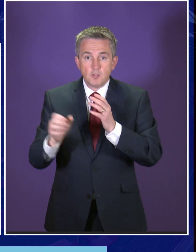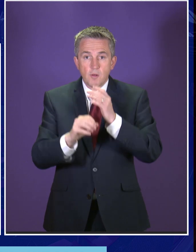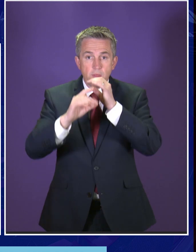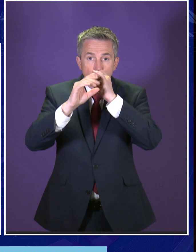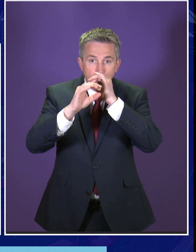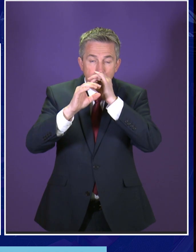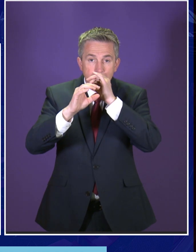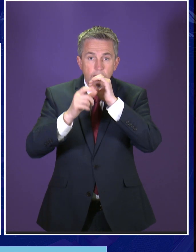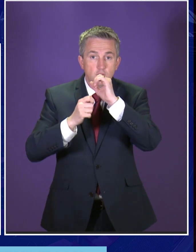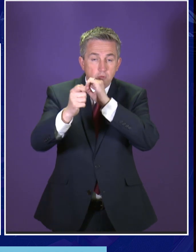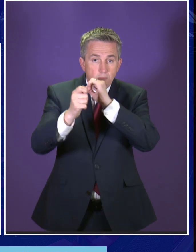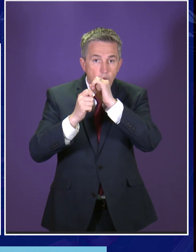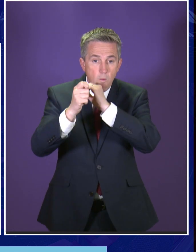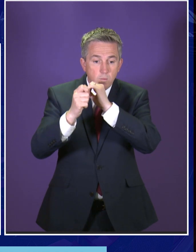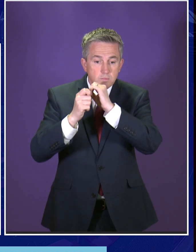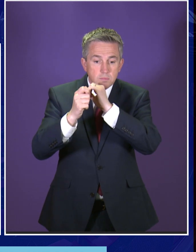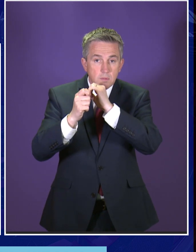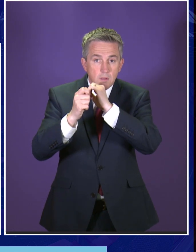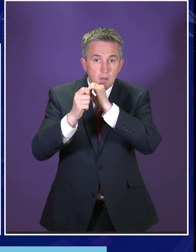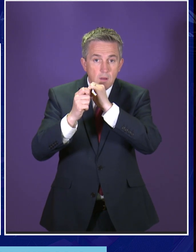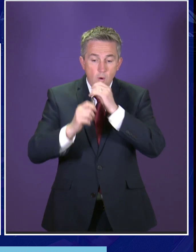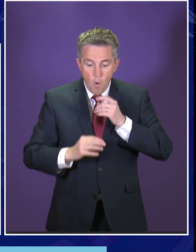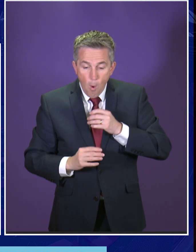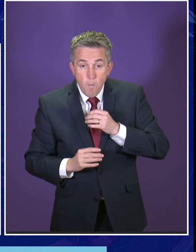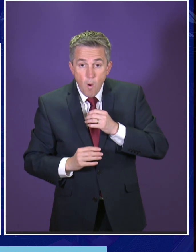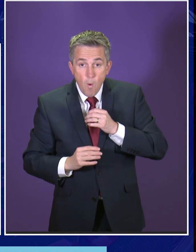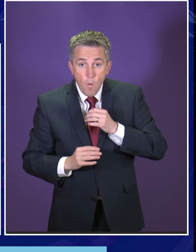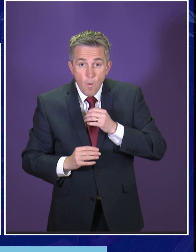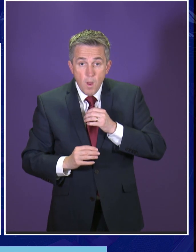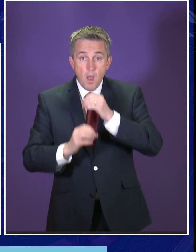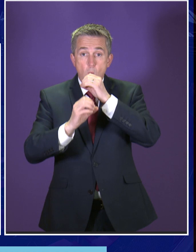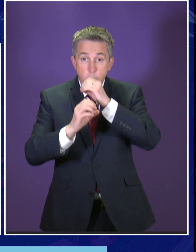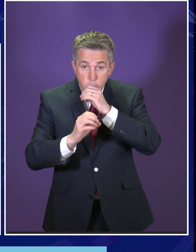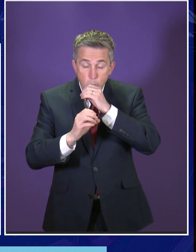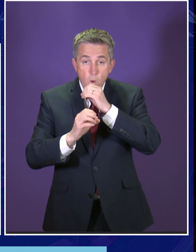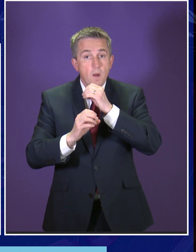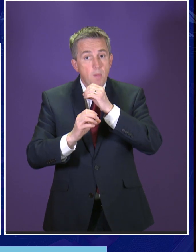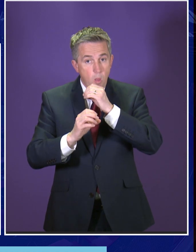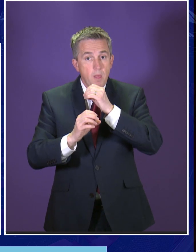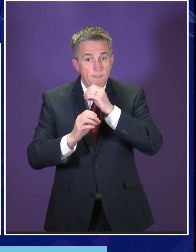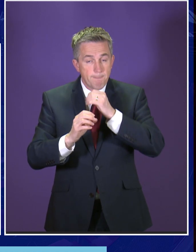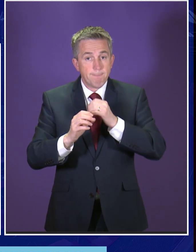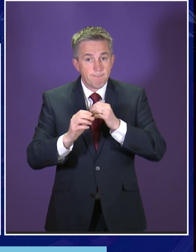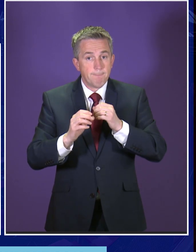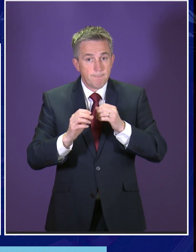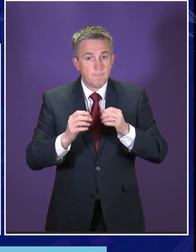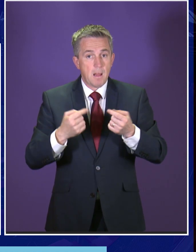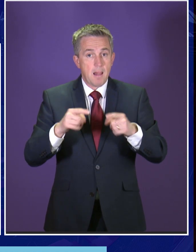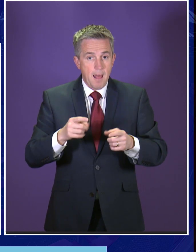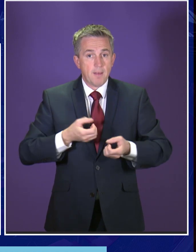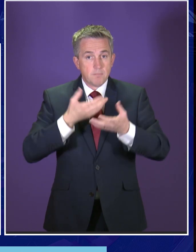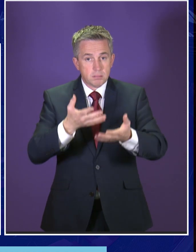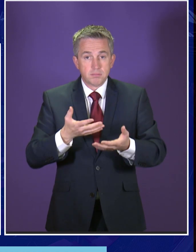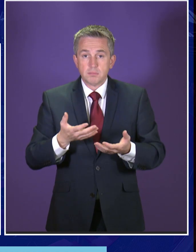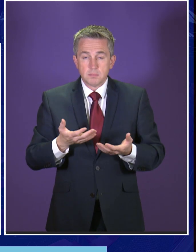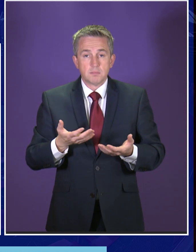and the trombone," and we could add oboe here, "and blow them as they had never been blown before, as indeed they were not